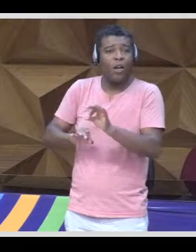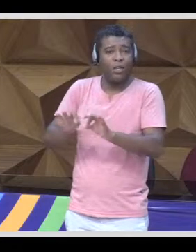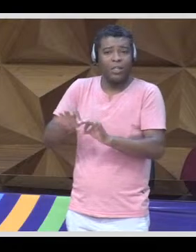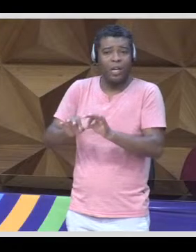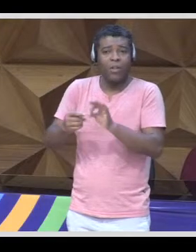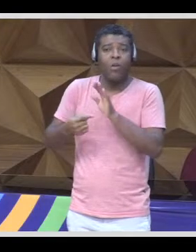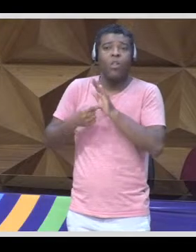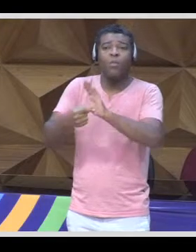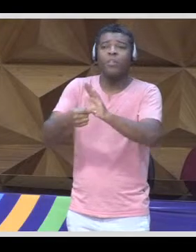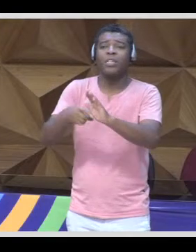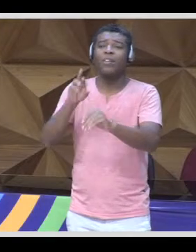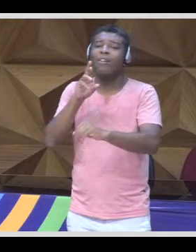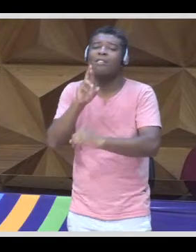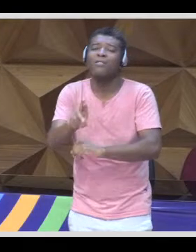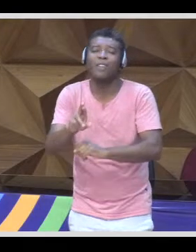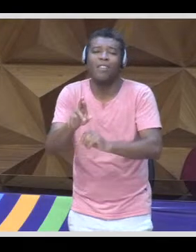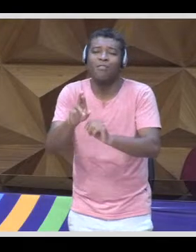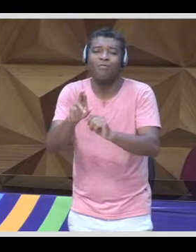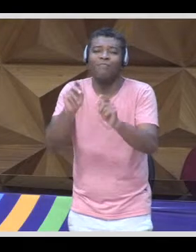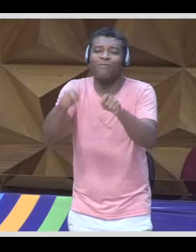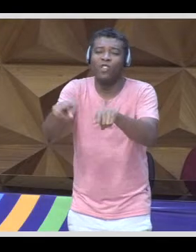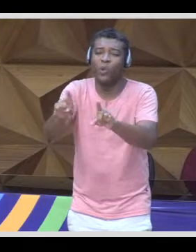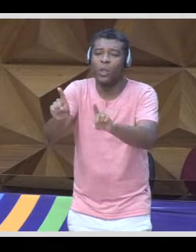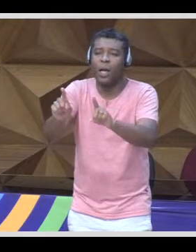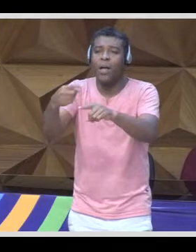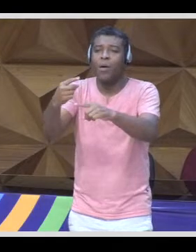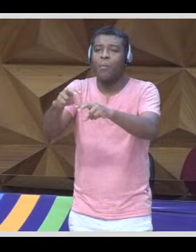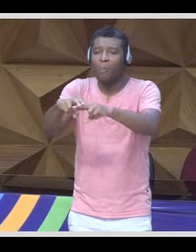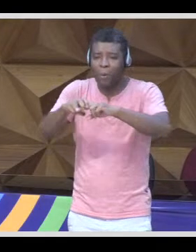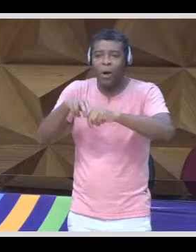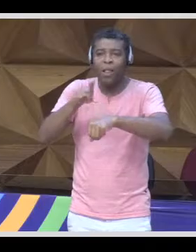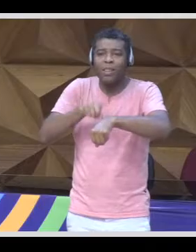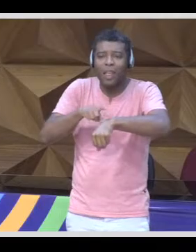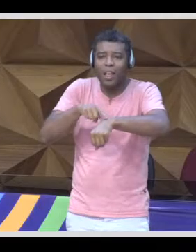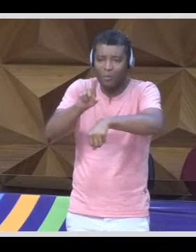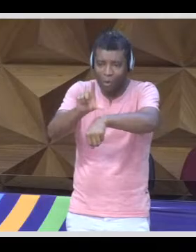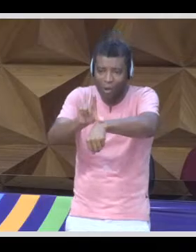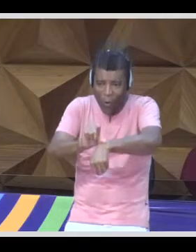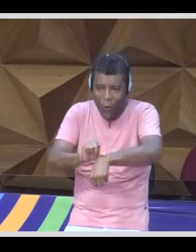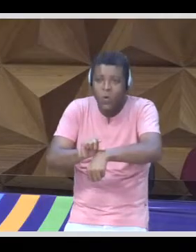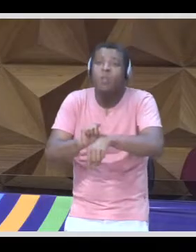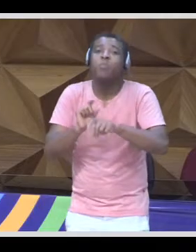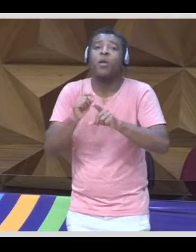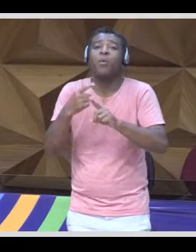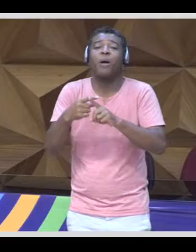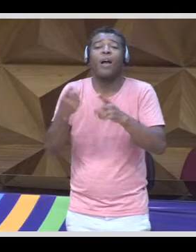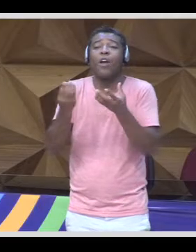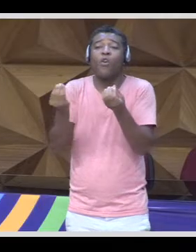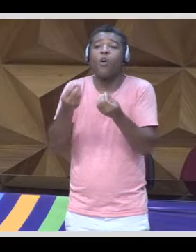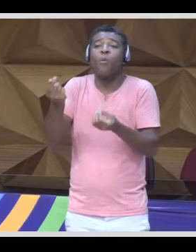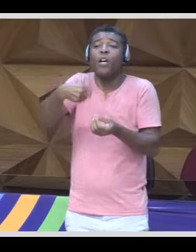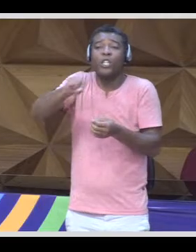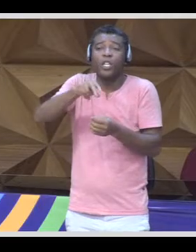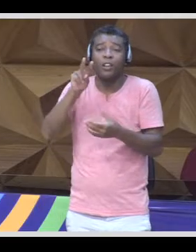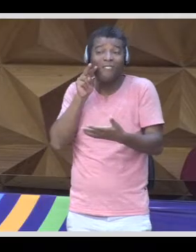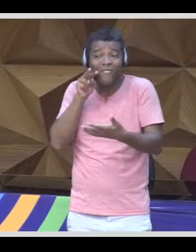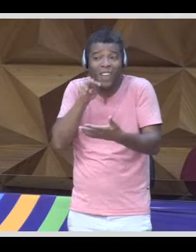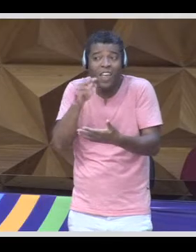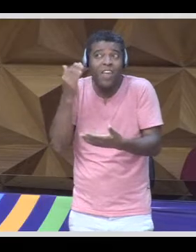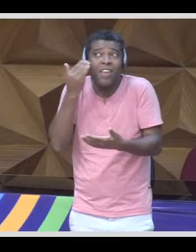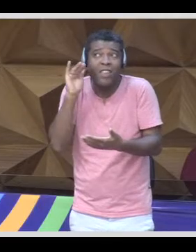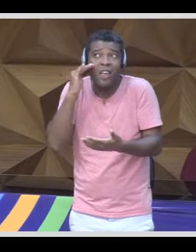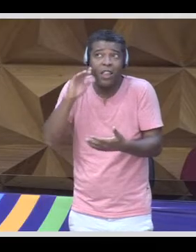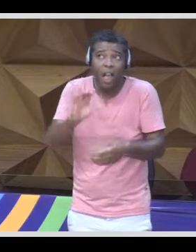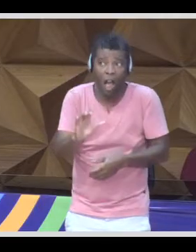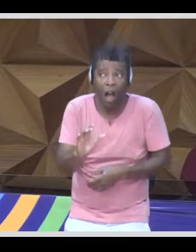but this is just to illustrate how we can understand the phenomenon by combining signals from the network structure, but